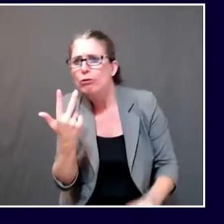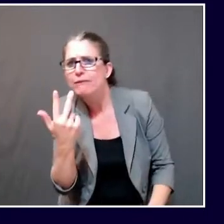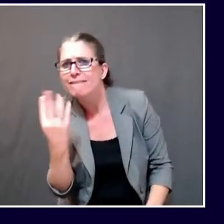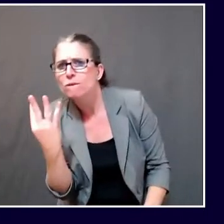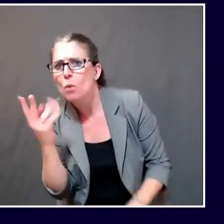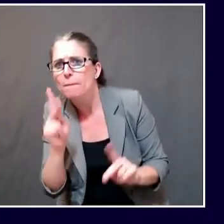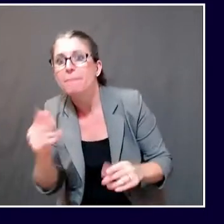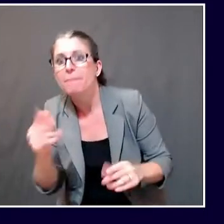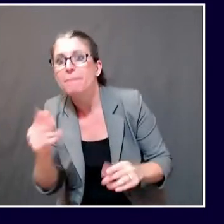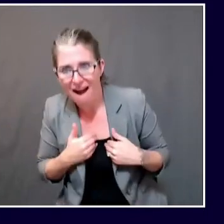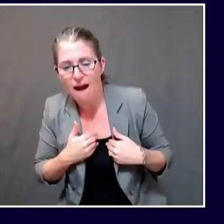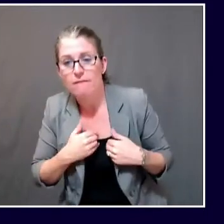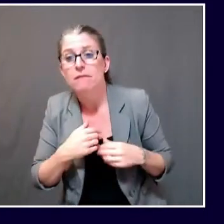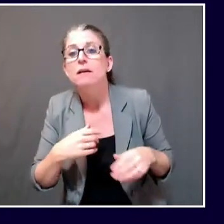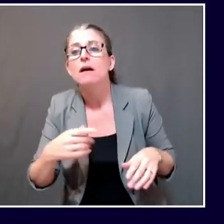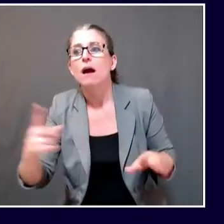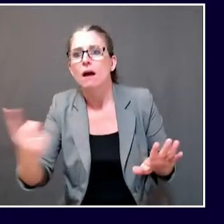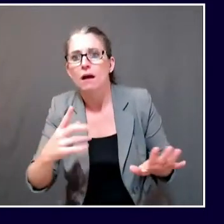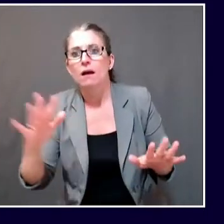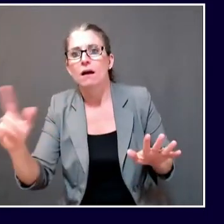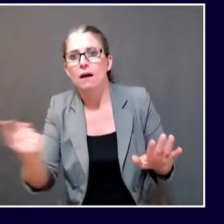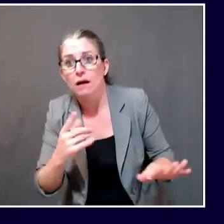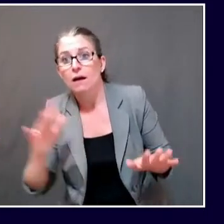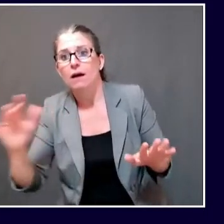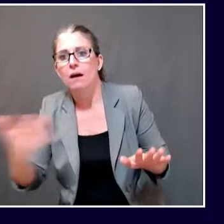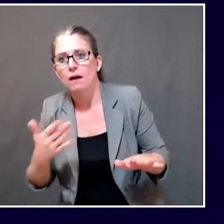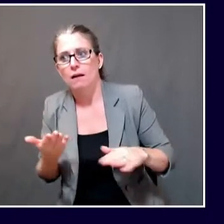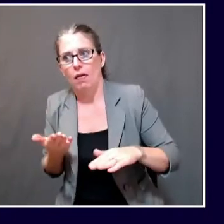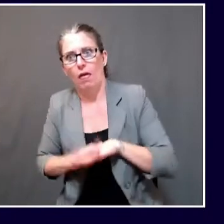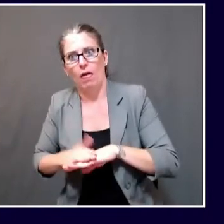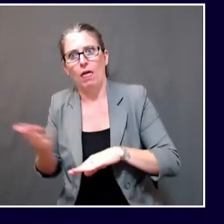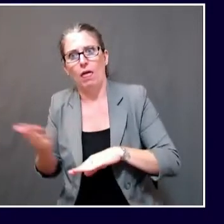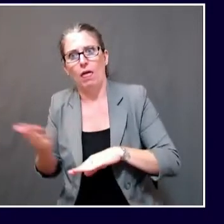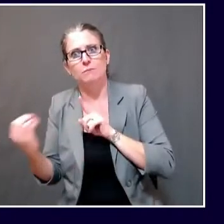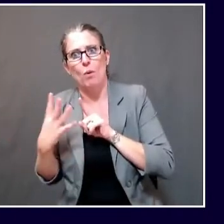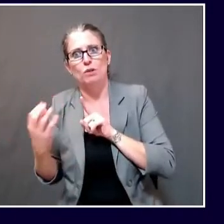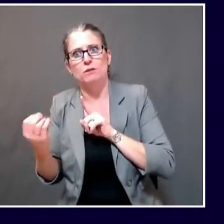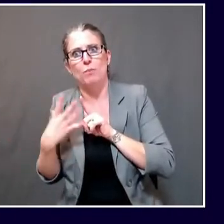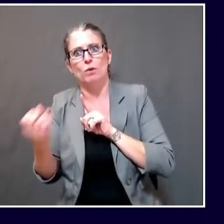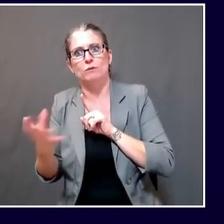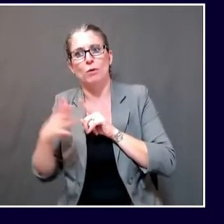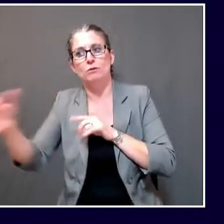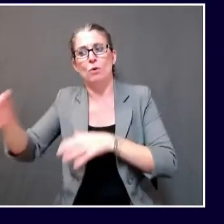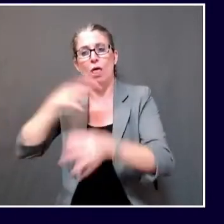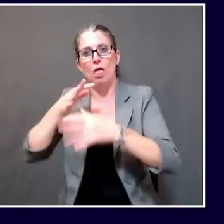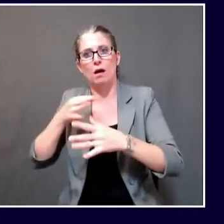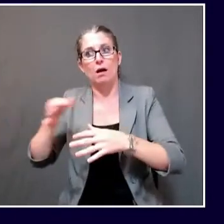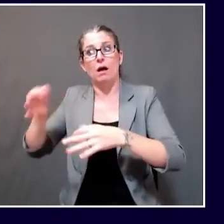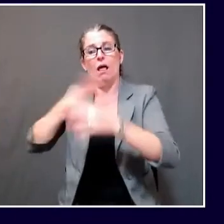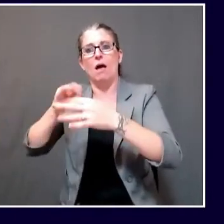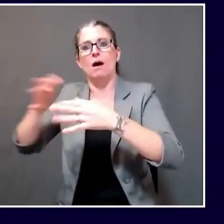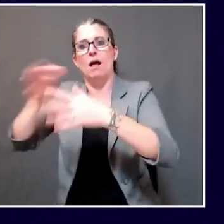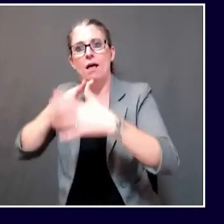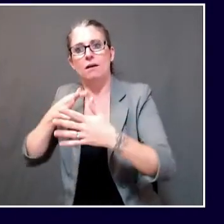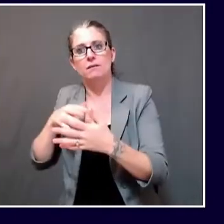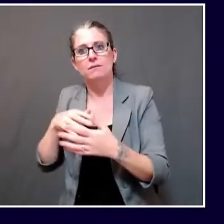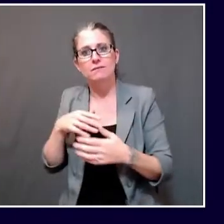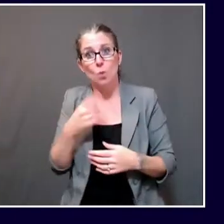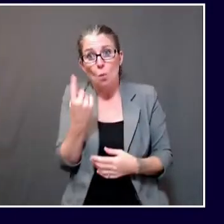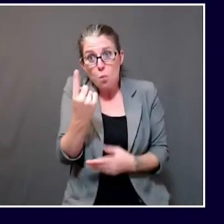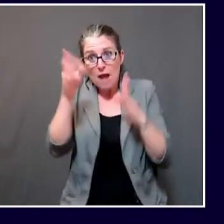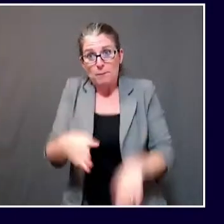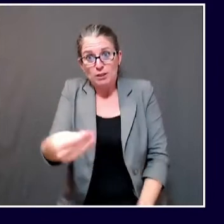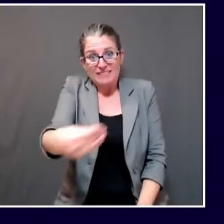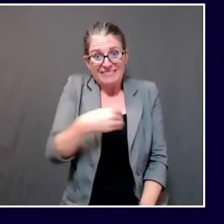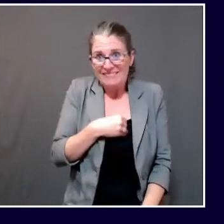opening the doors as well as the parents who are shepherding the kids along. But our concern is more for the older folks